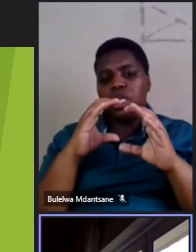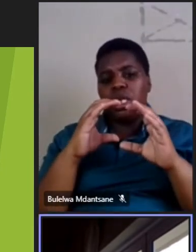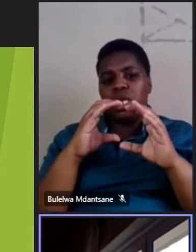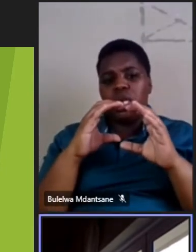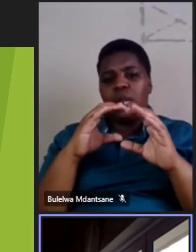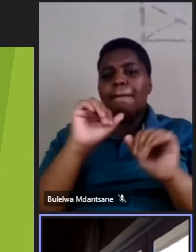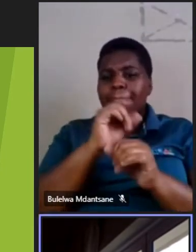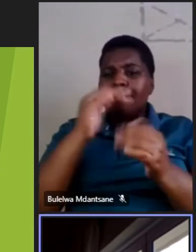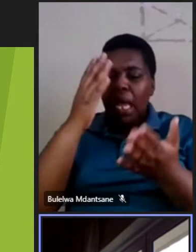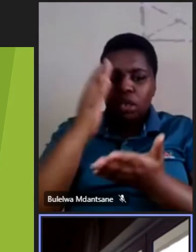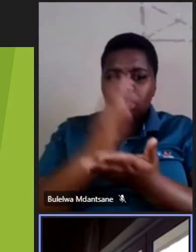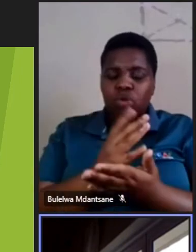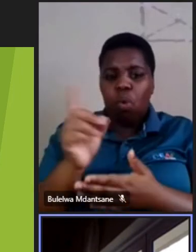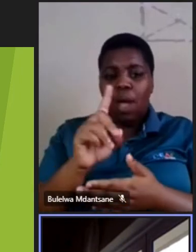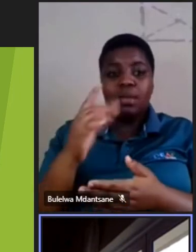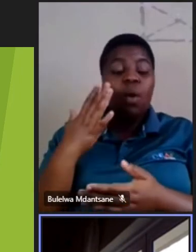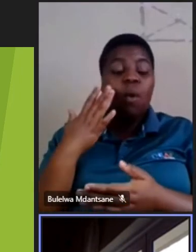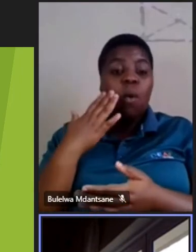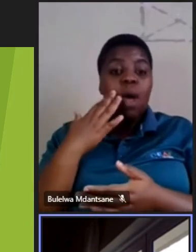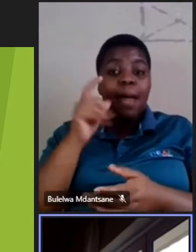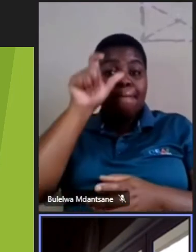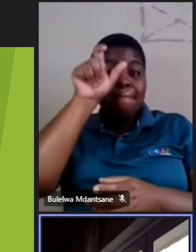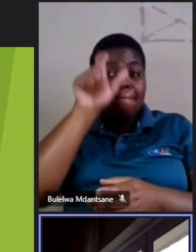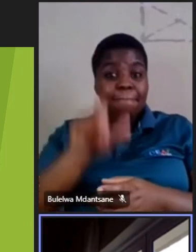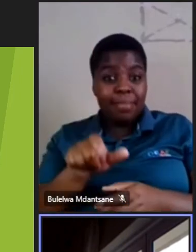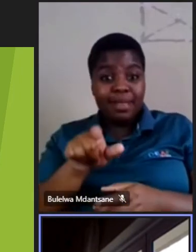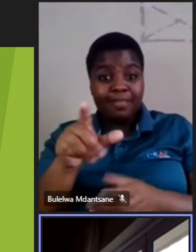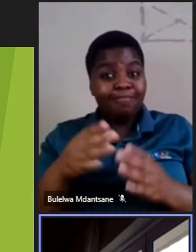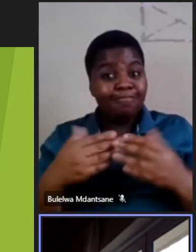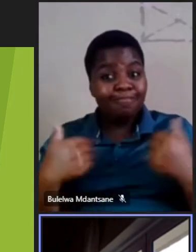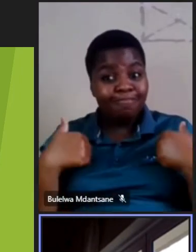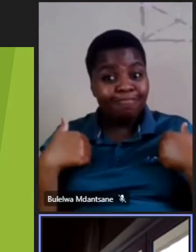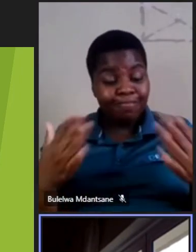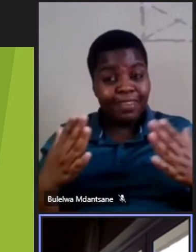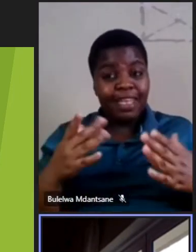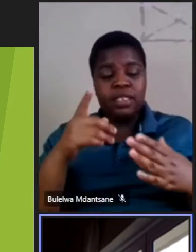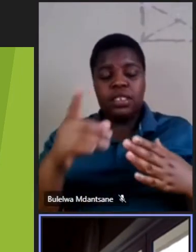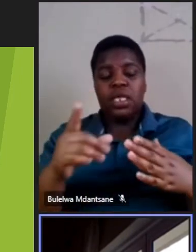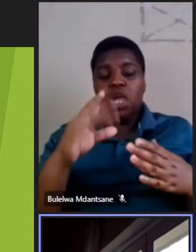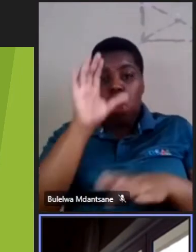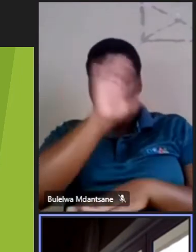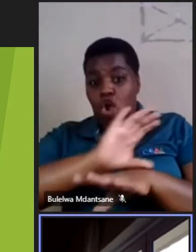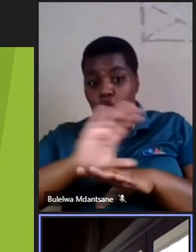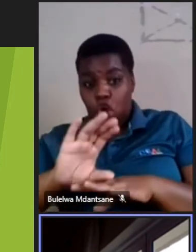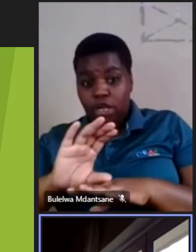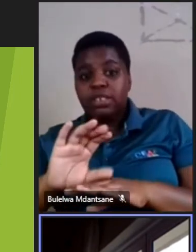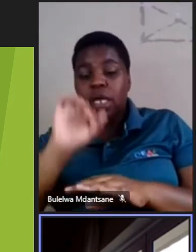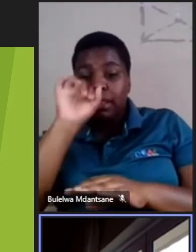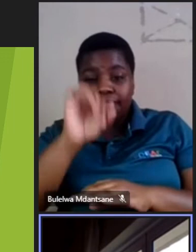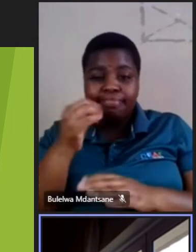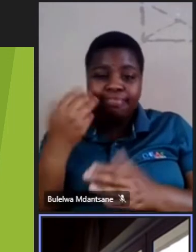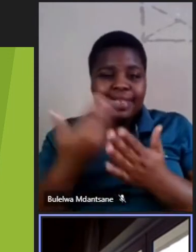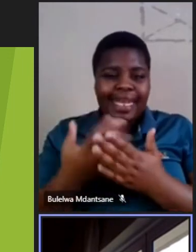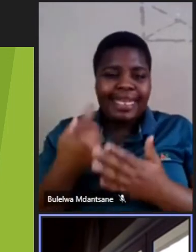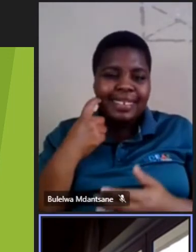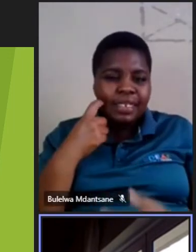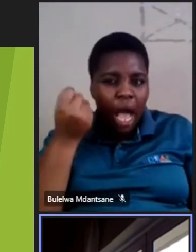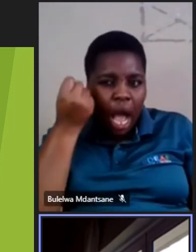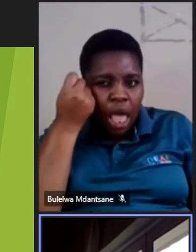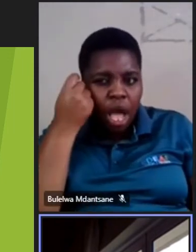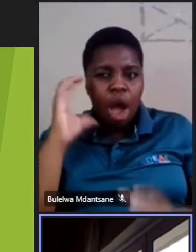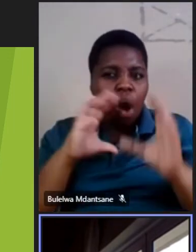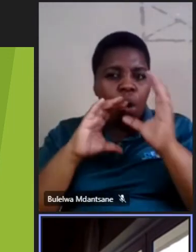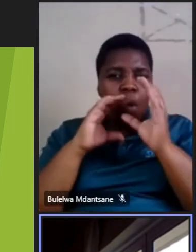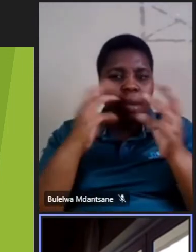make sure that once a person has started with a course, that they actually do understand how to communicate with